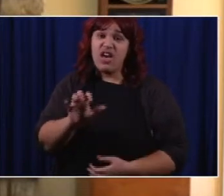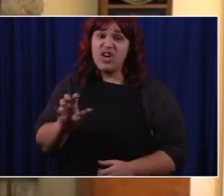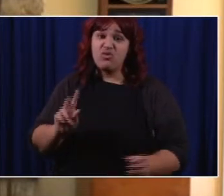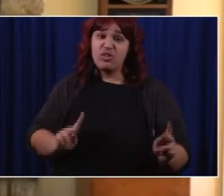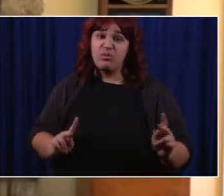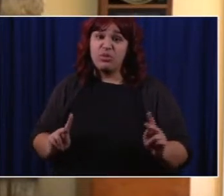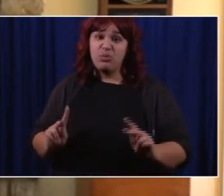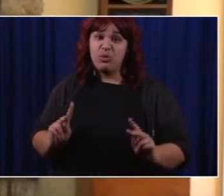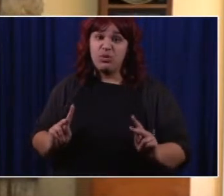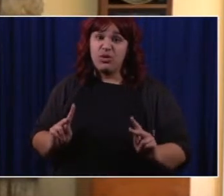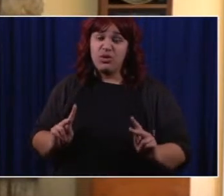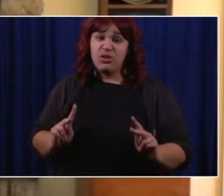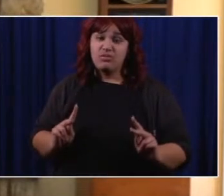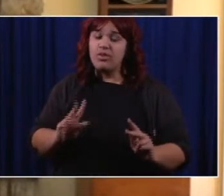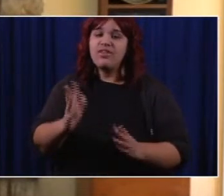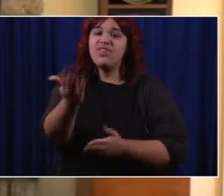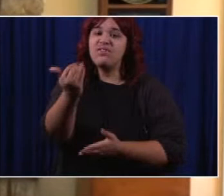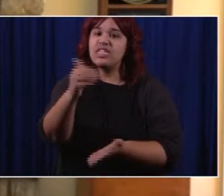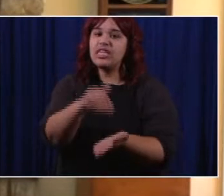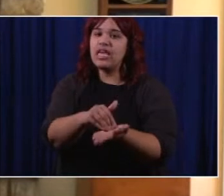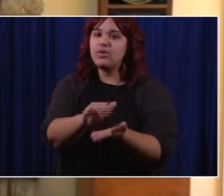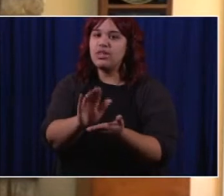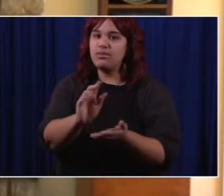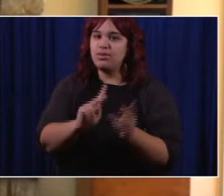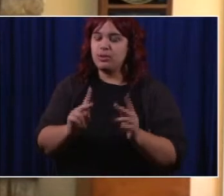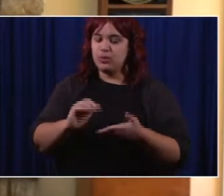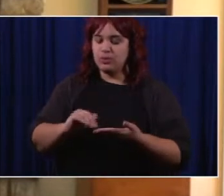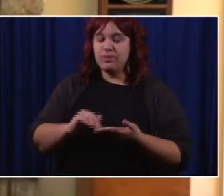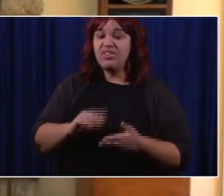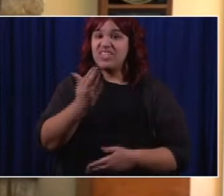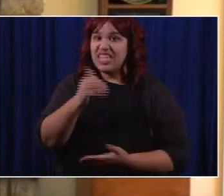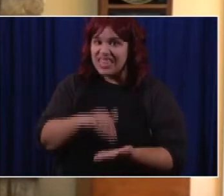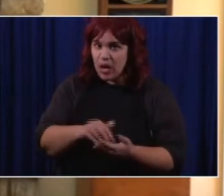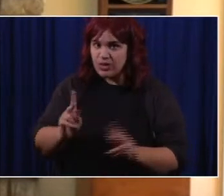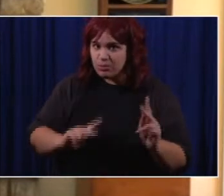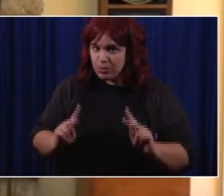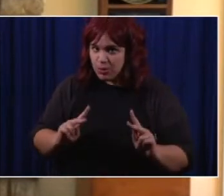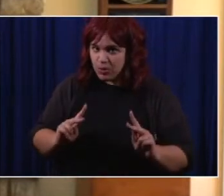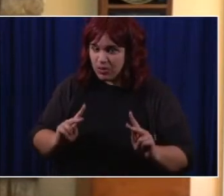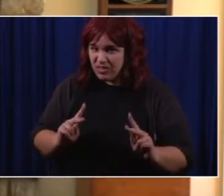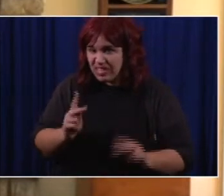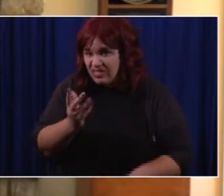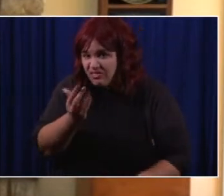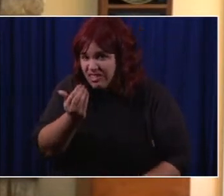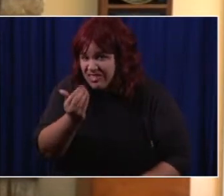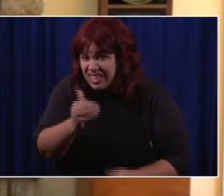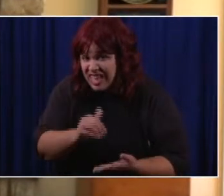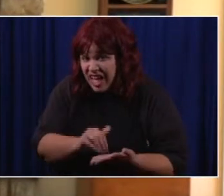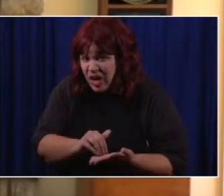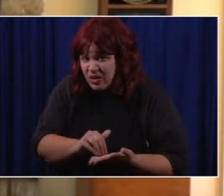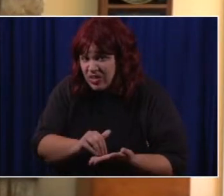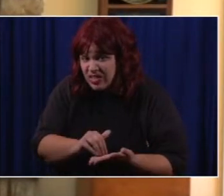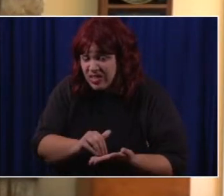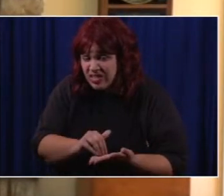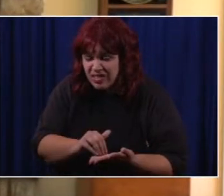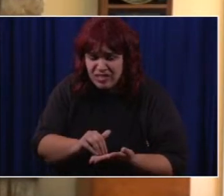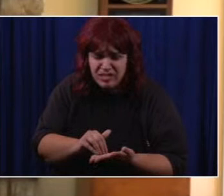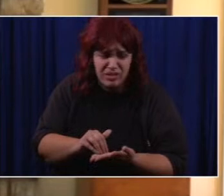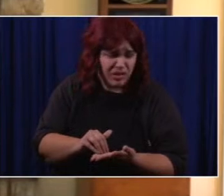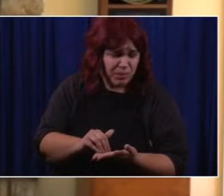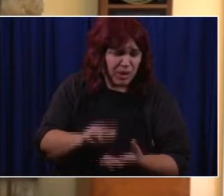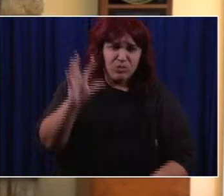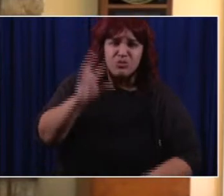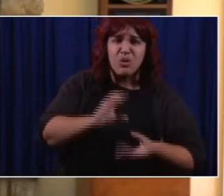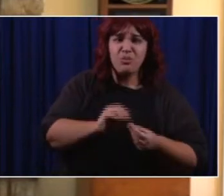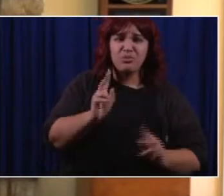when it comes to Ohio. And you said it would be spent on our nursing home staff. 15,000 out of 11.7